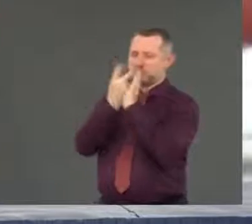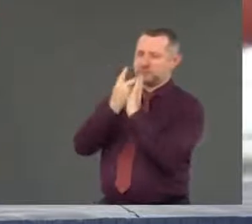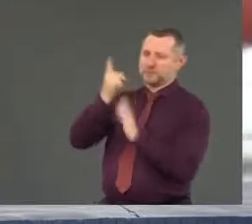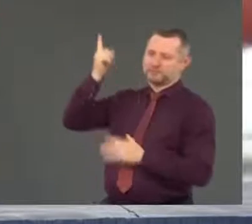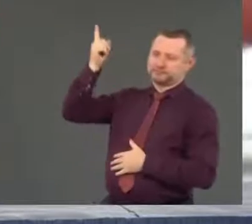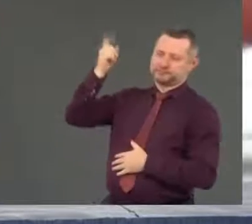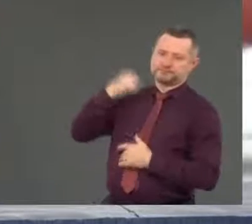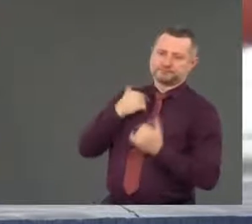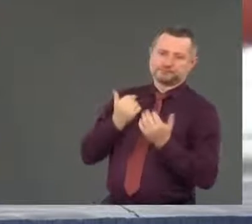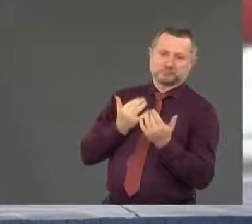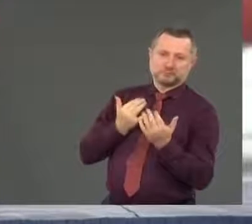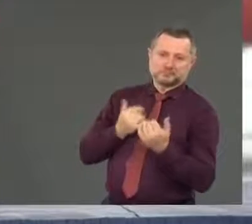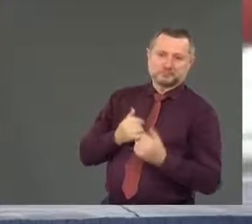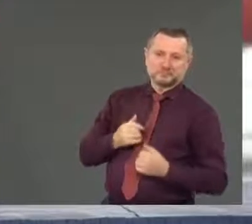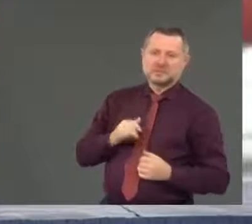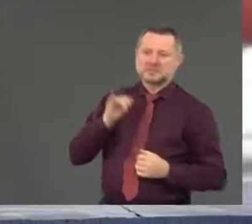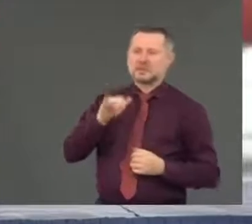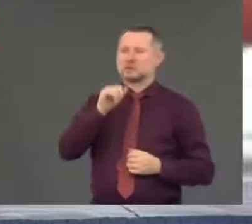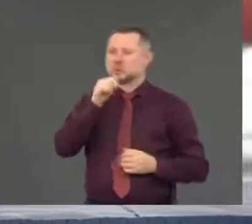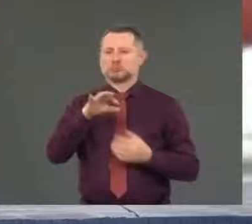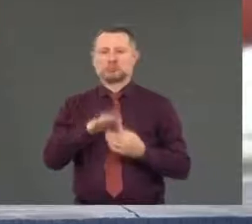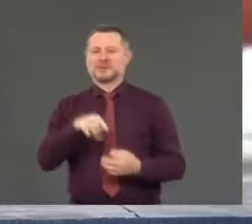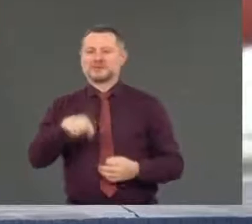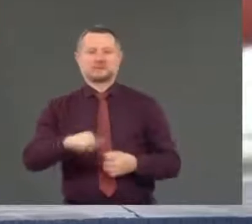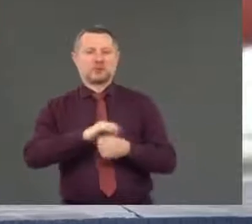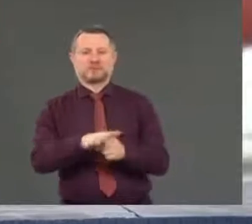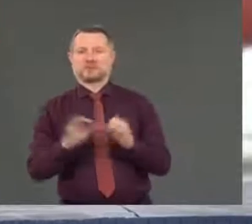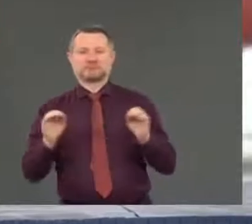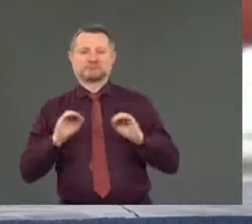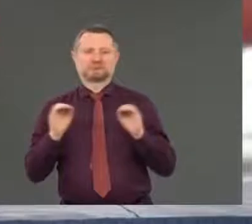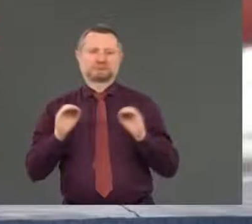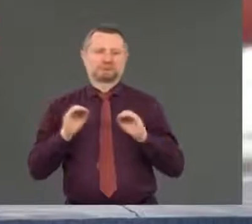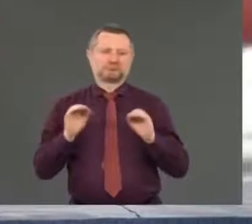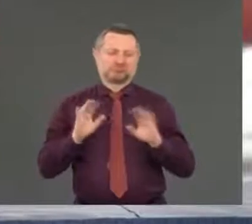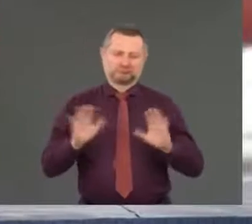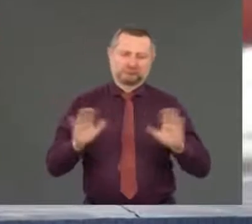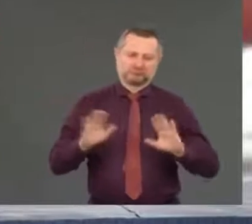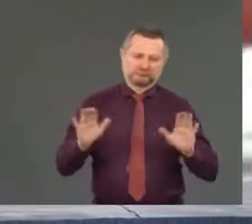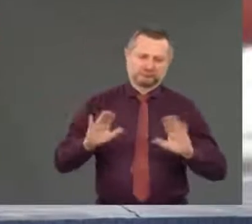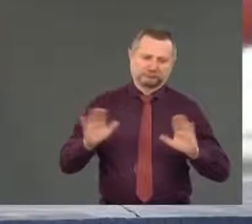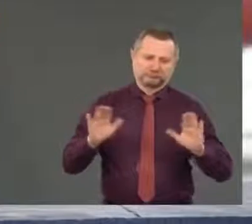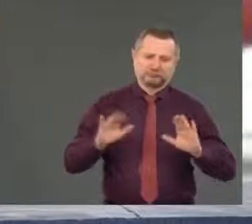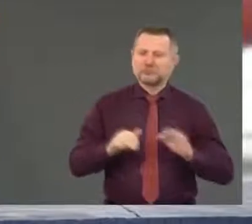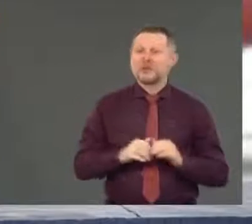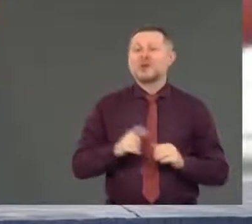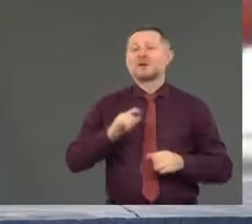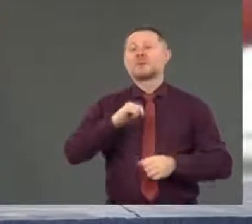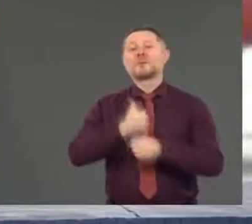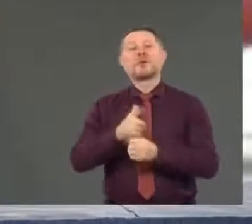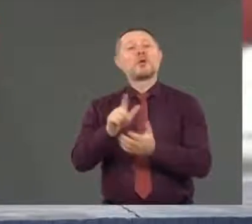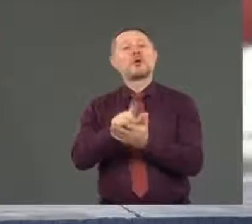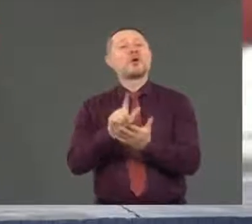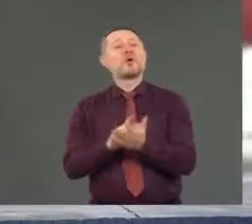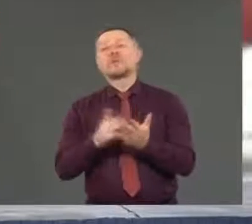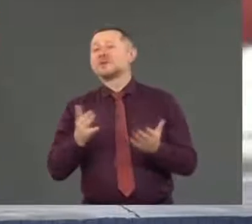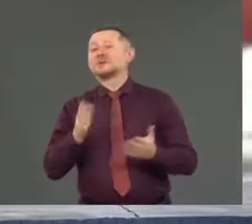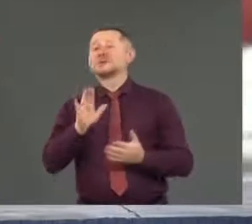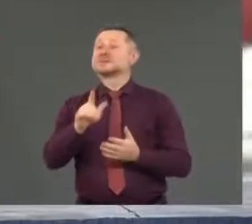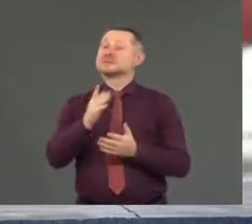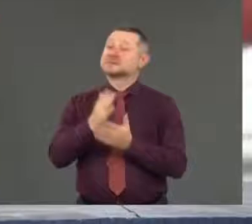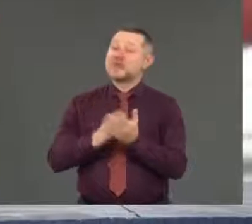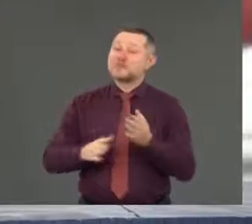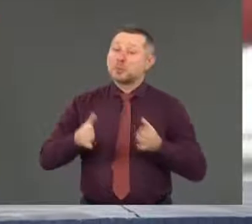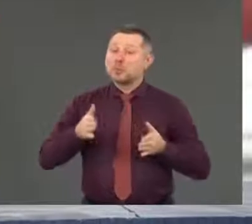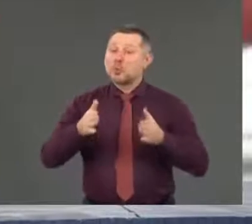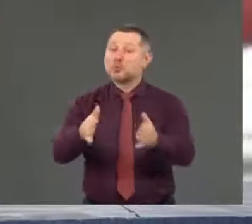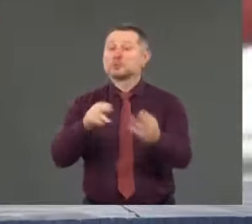has nothing to do with this entire COVID situation. Legally, some of the roads are federal roads, which